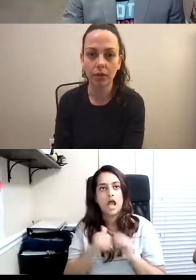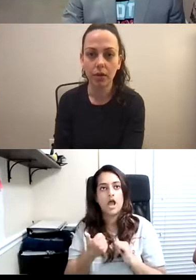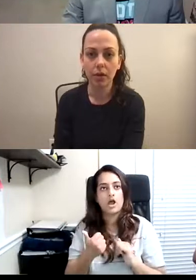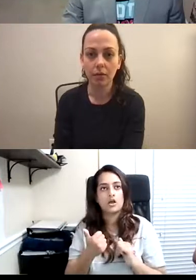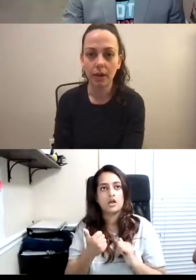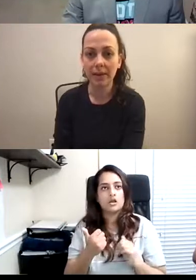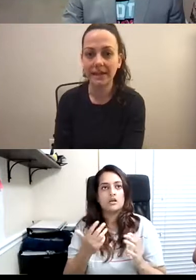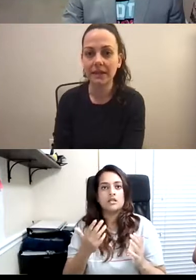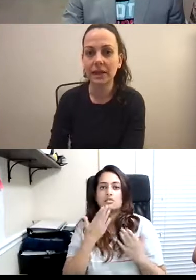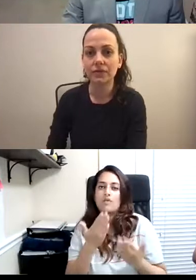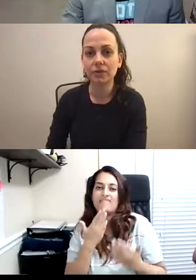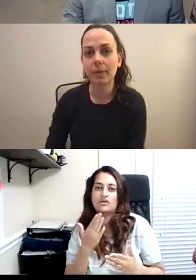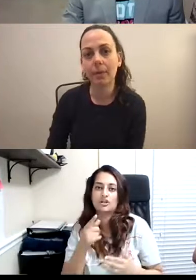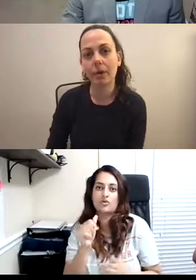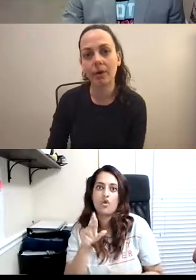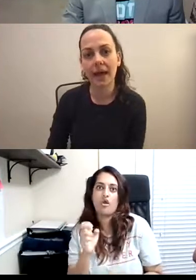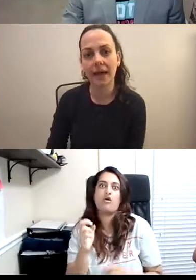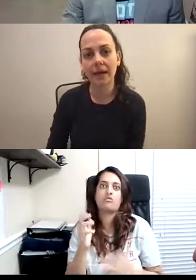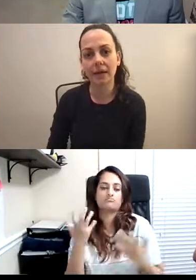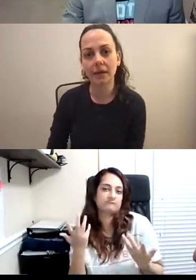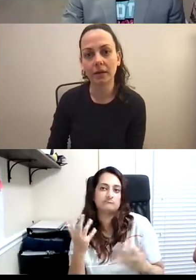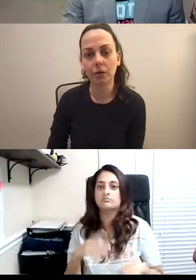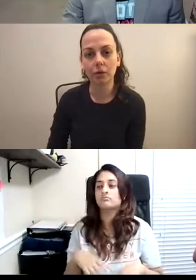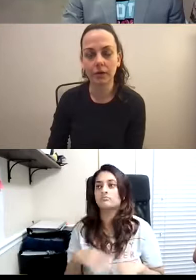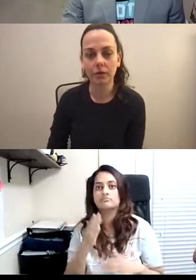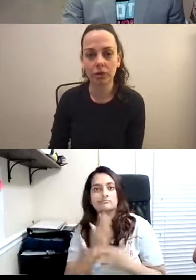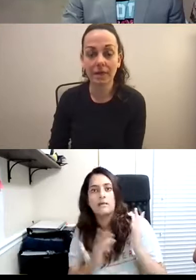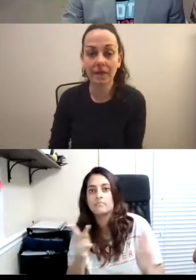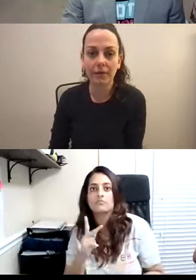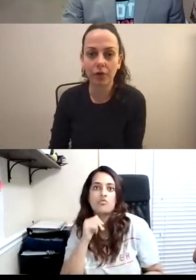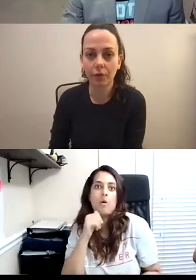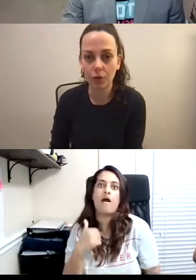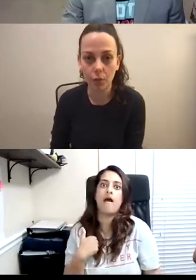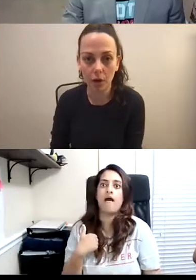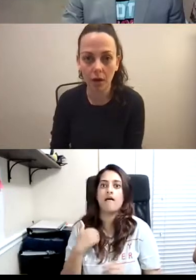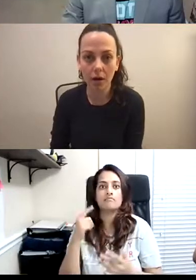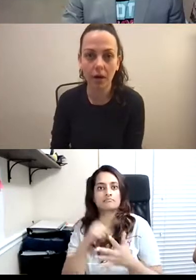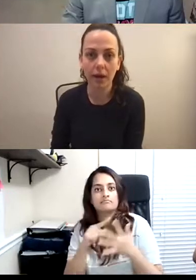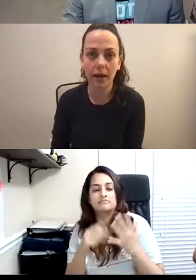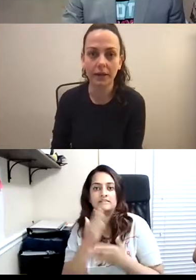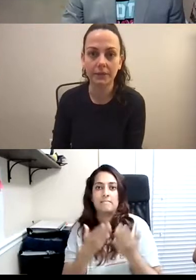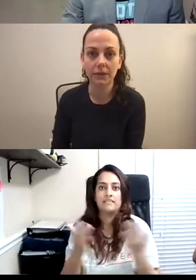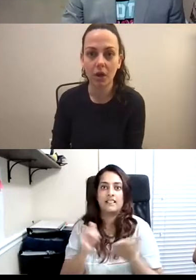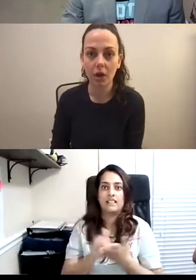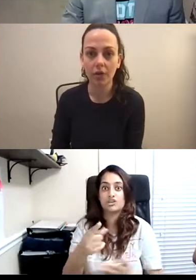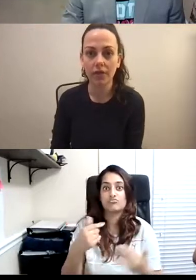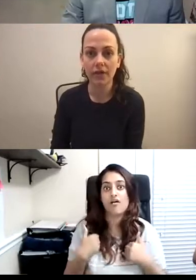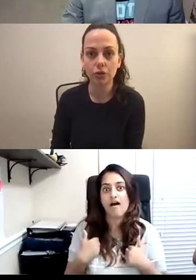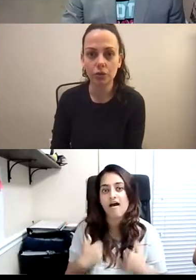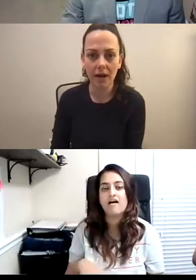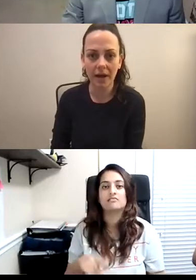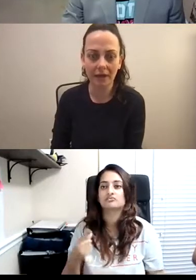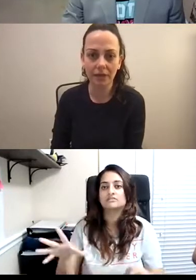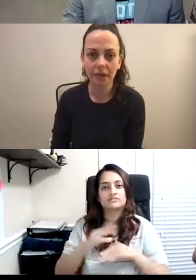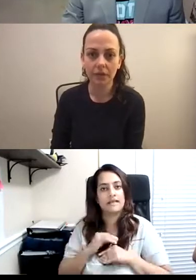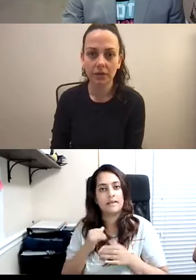to, in my daily life, to remember that, you know, to be thankful of who you are and all the things you